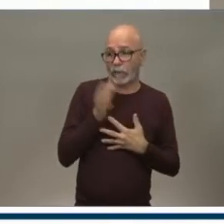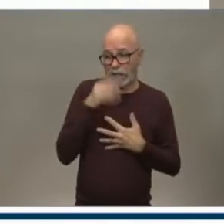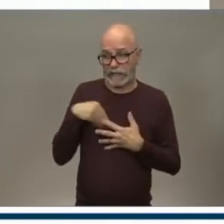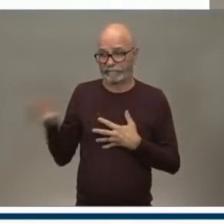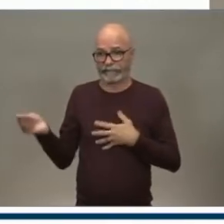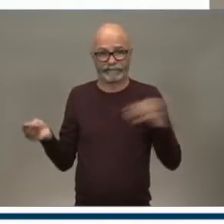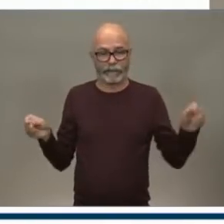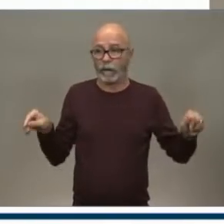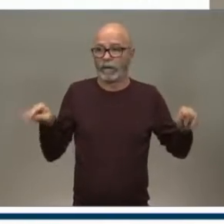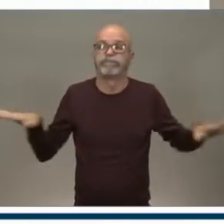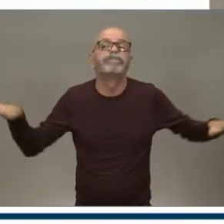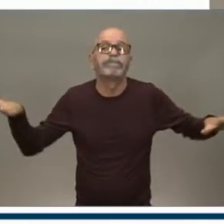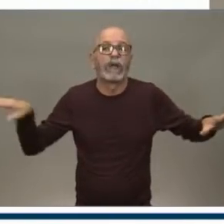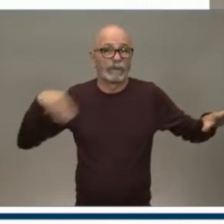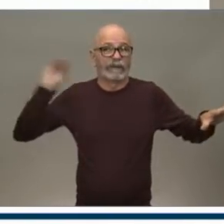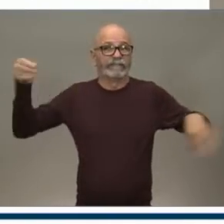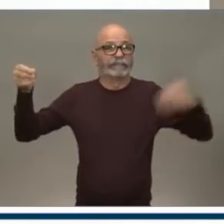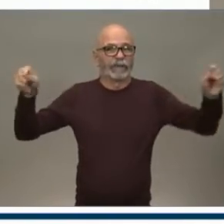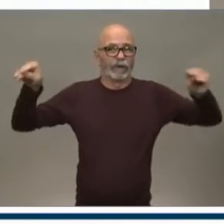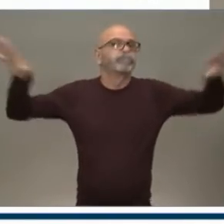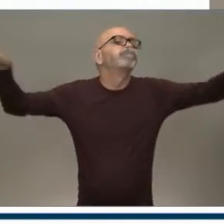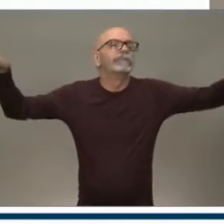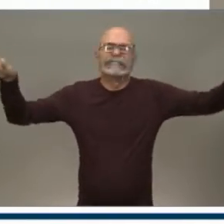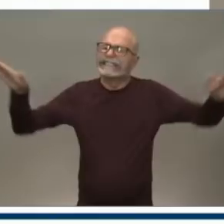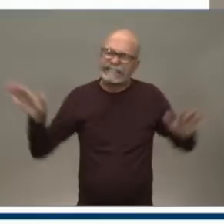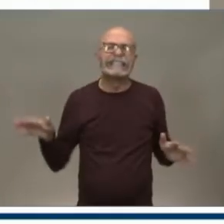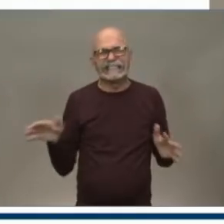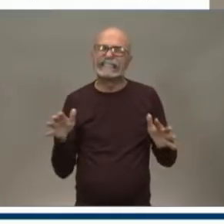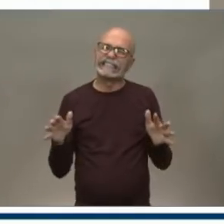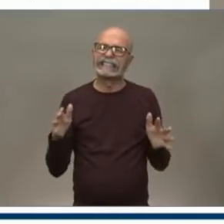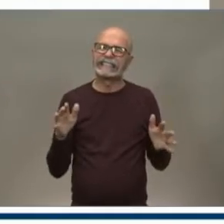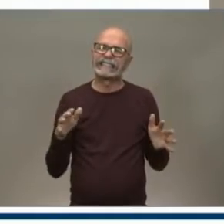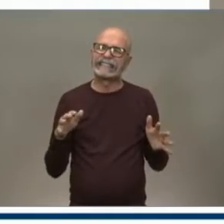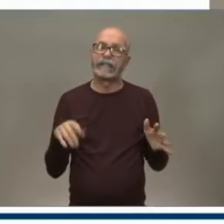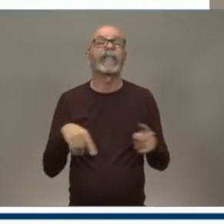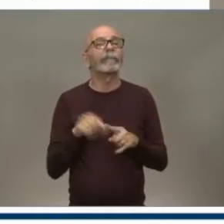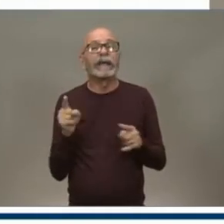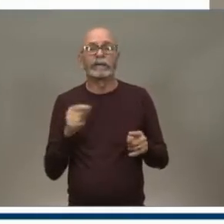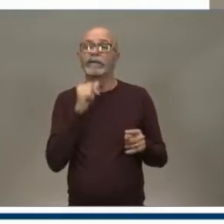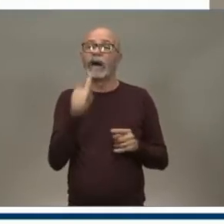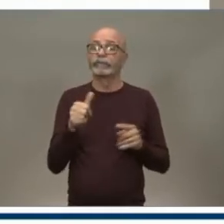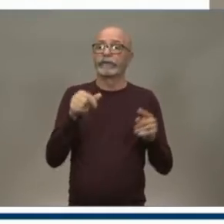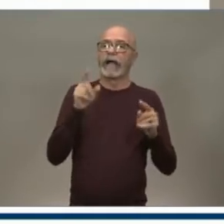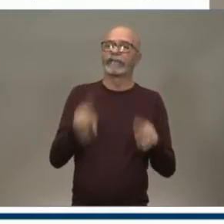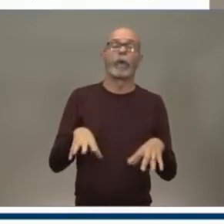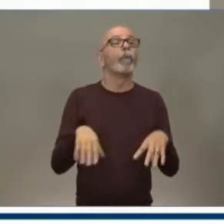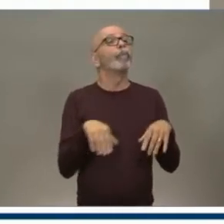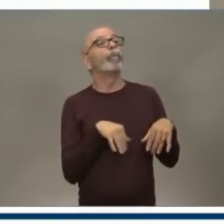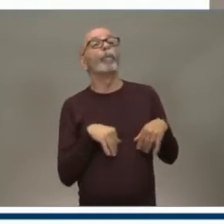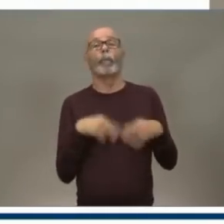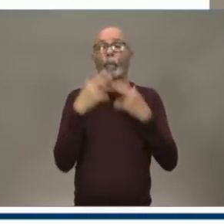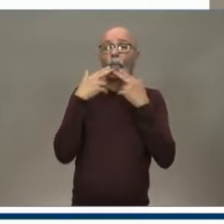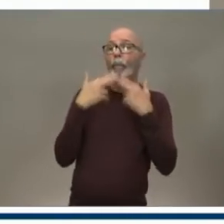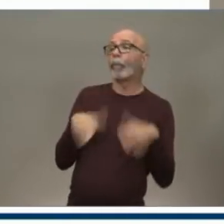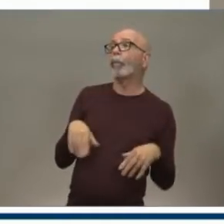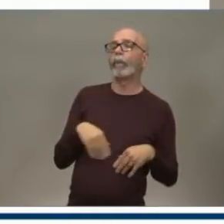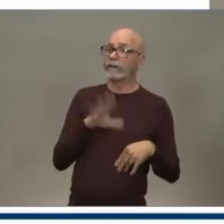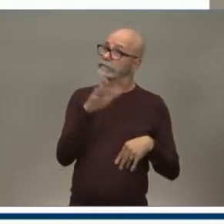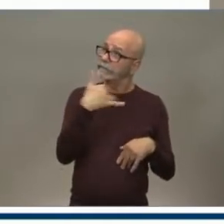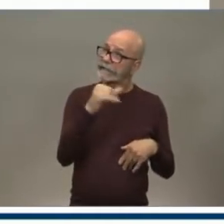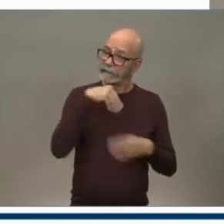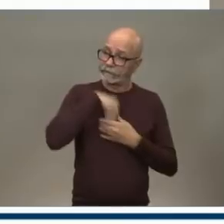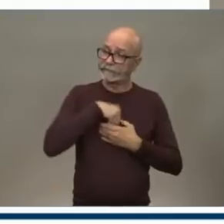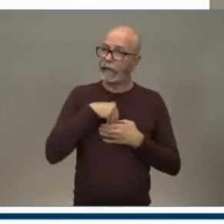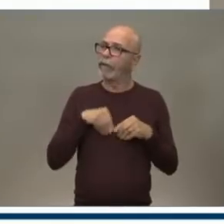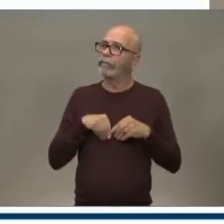take COVID complacently, how it spreads to others. So again, for young people especially, think